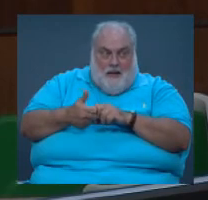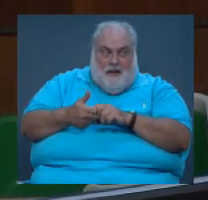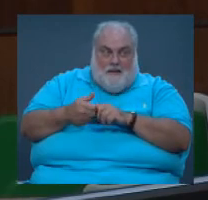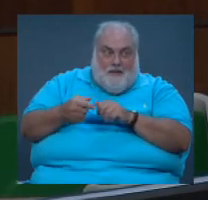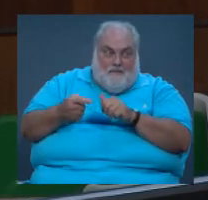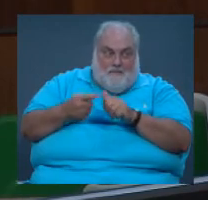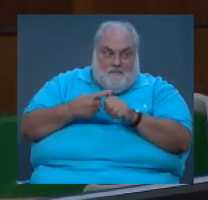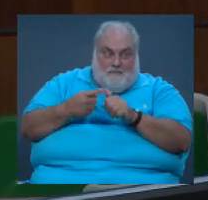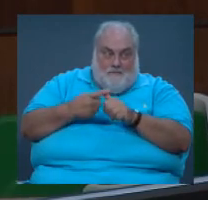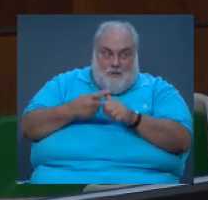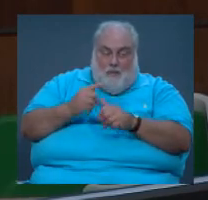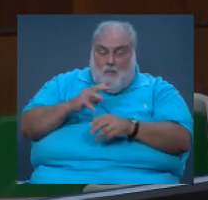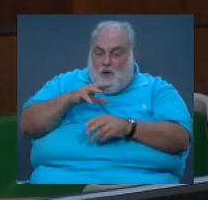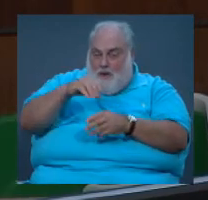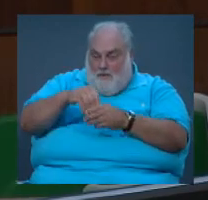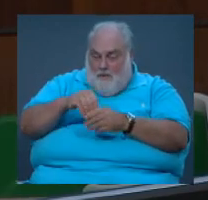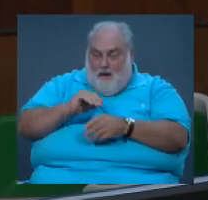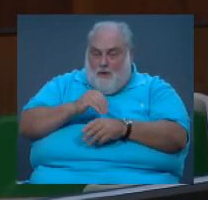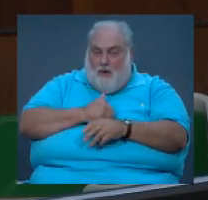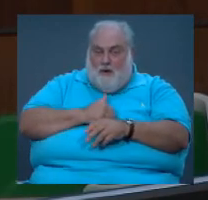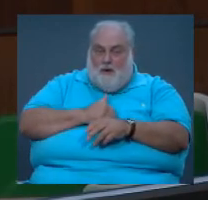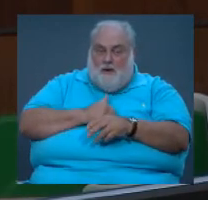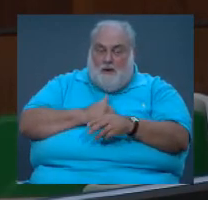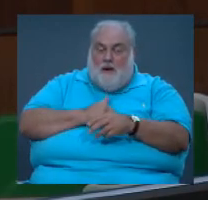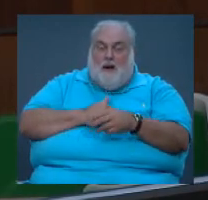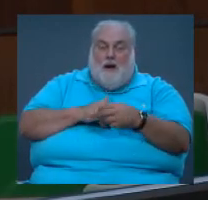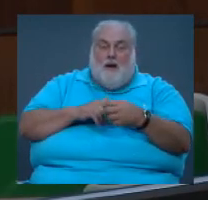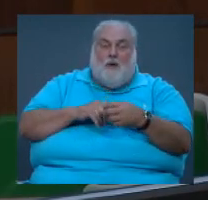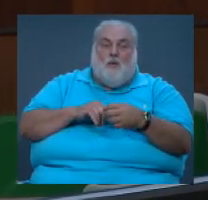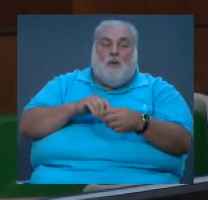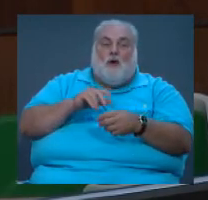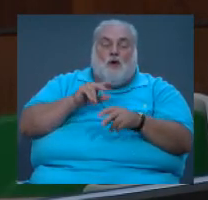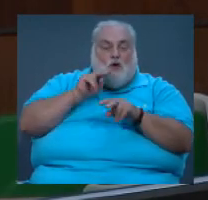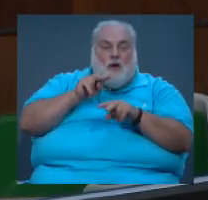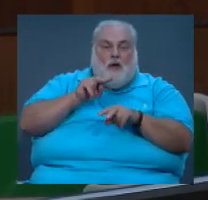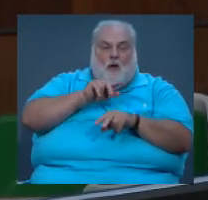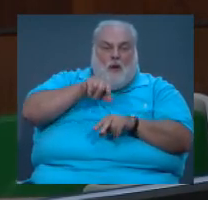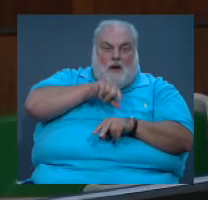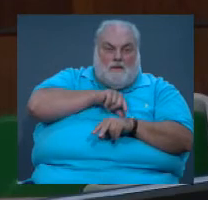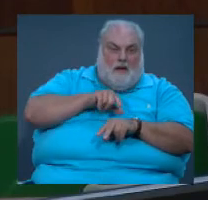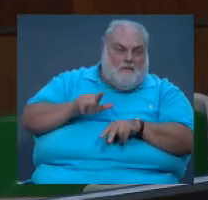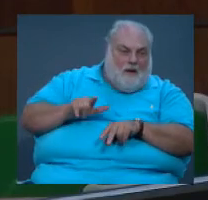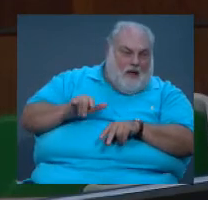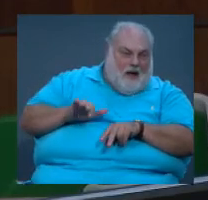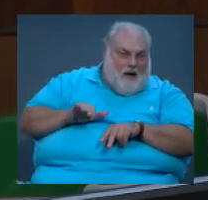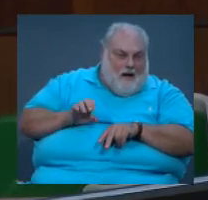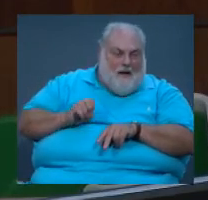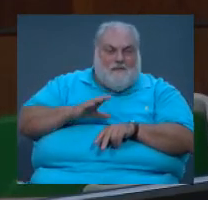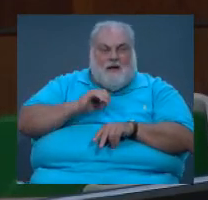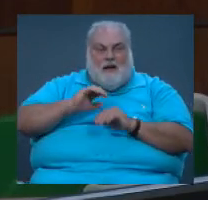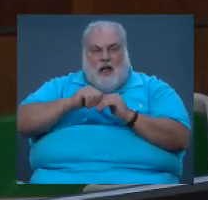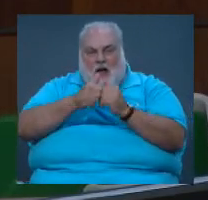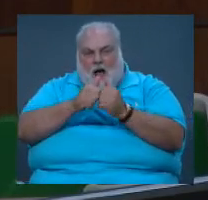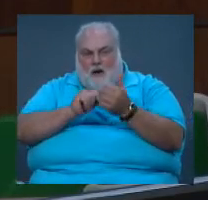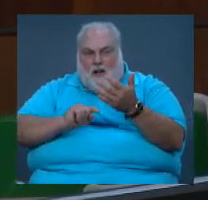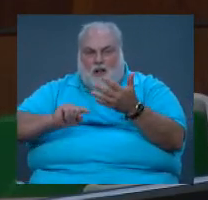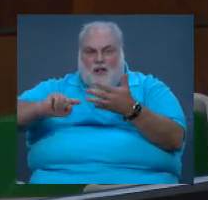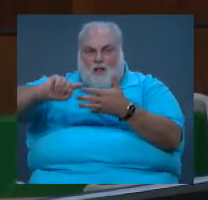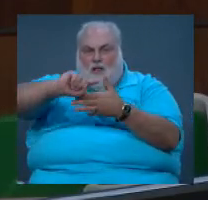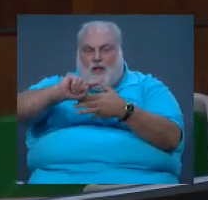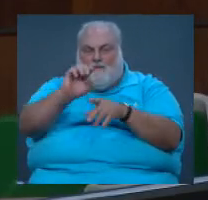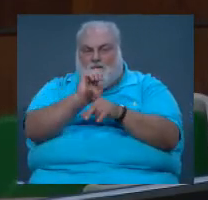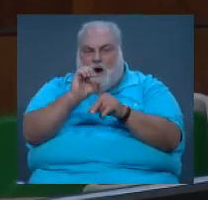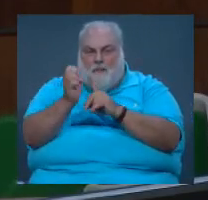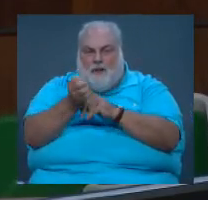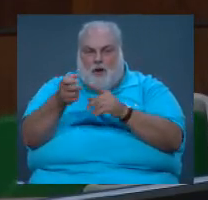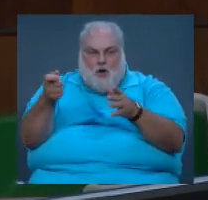be a part of our equation when we're looking at quality of life and when we're looking at housing, is how we move things through